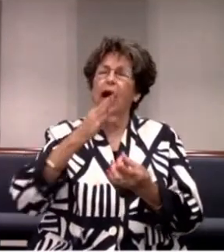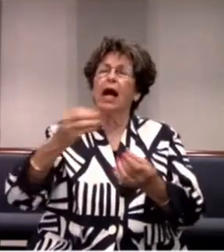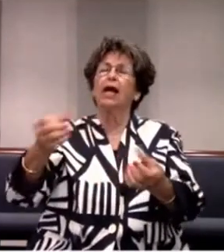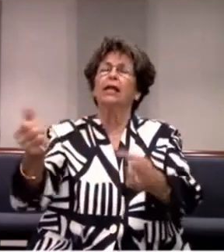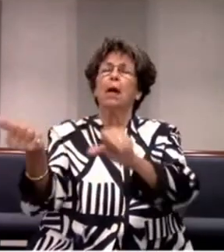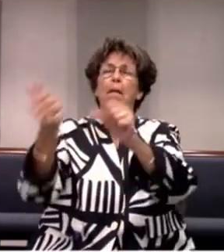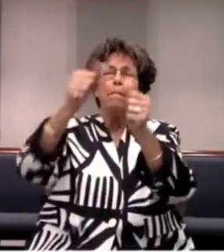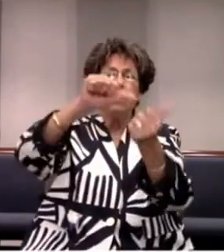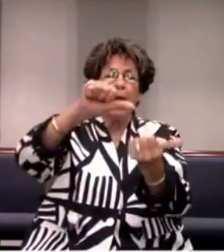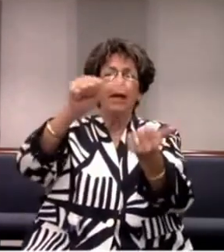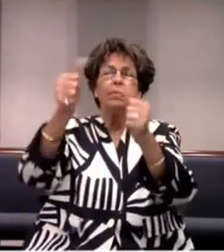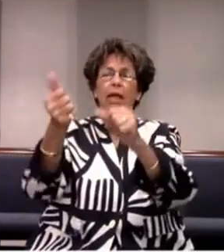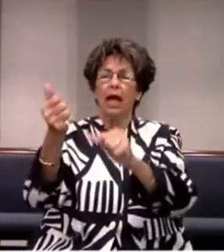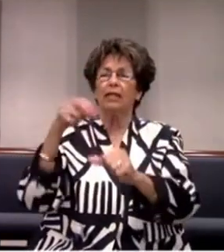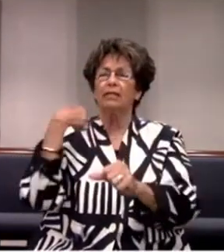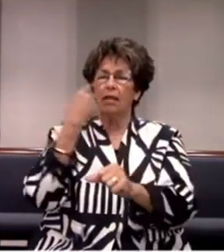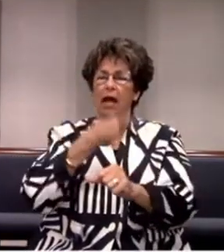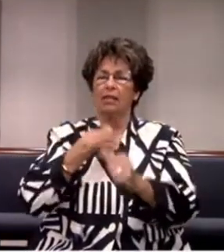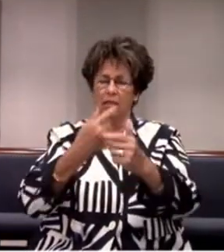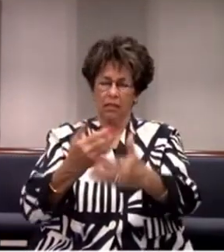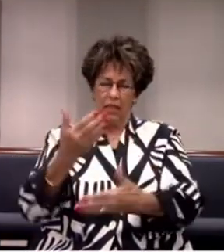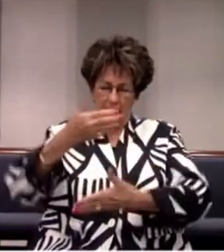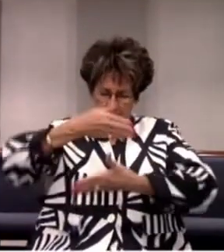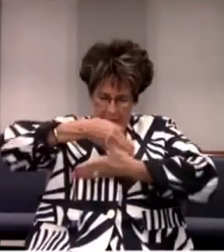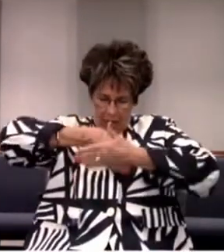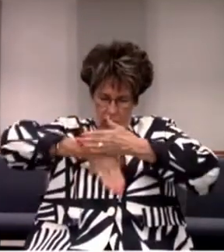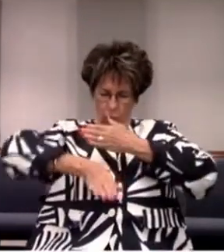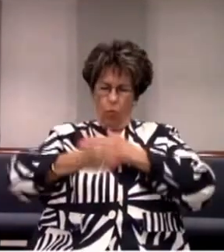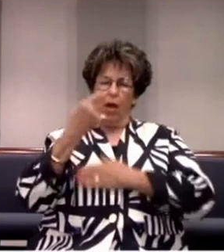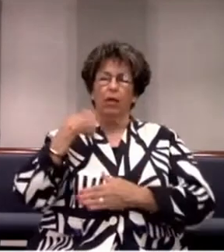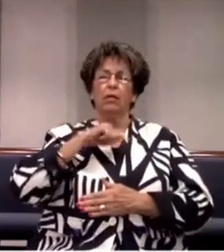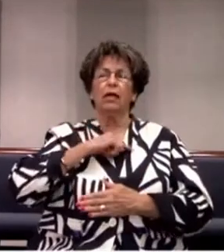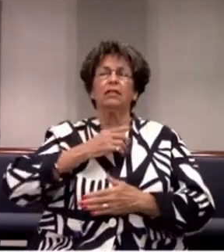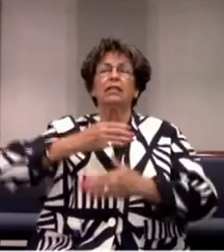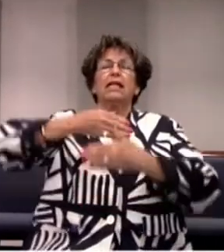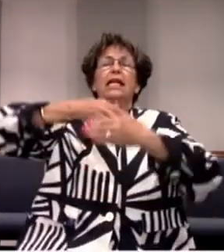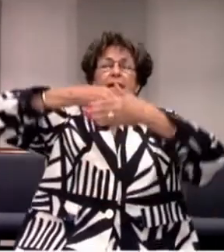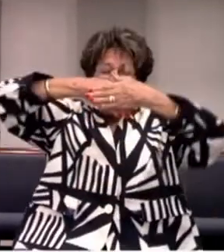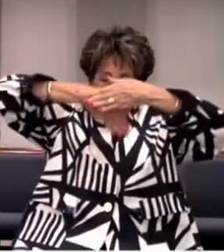Christ. He indwelt us, he immersed us.